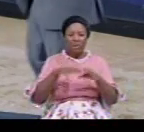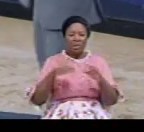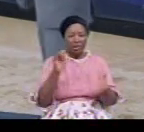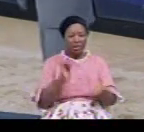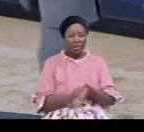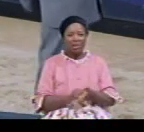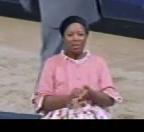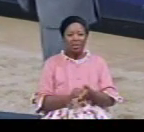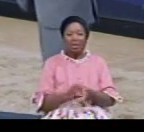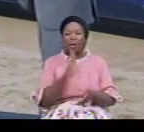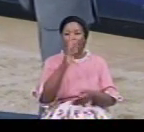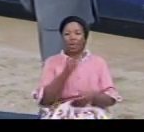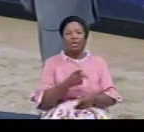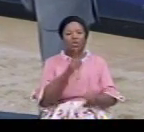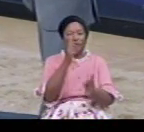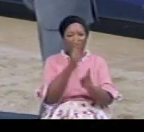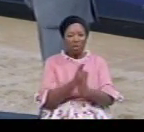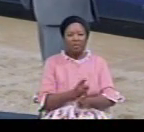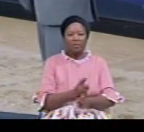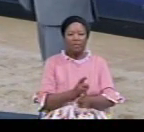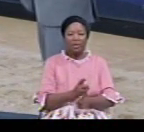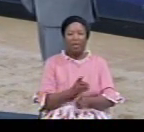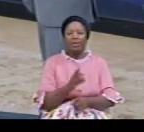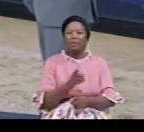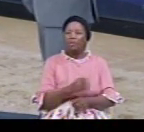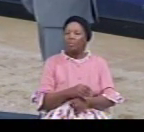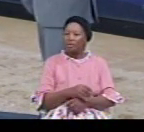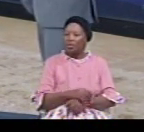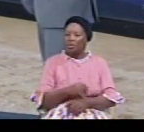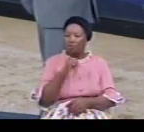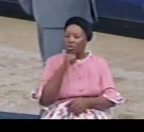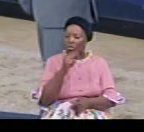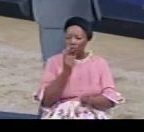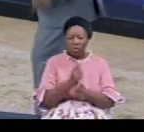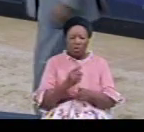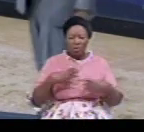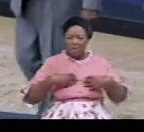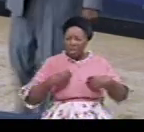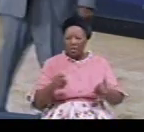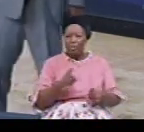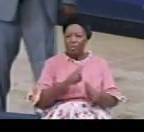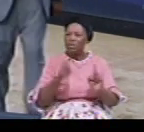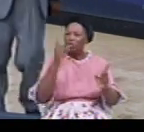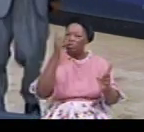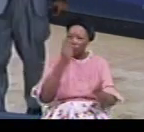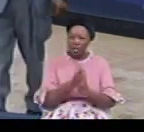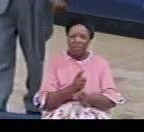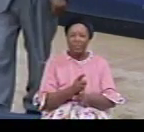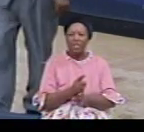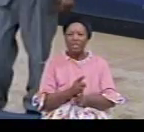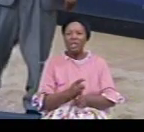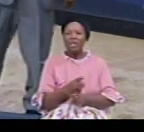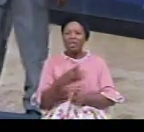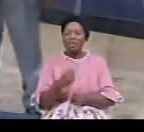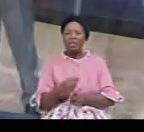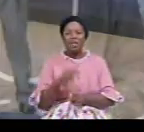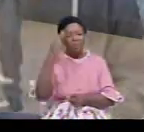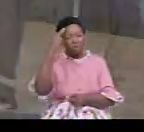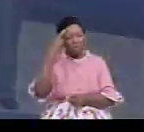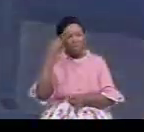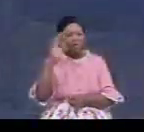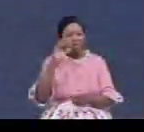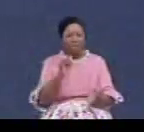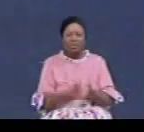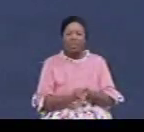being justified, not just healed, justified. The essence of the atonement